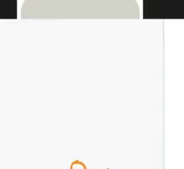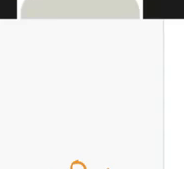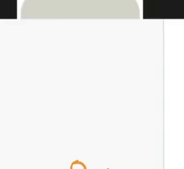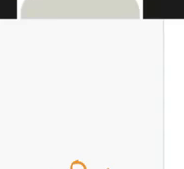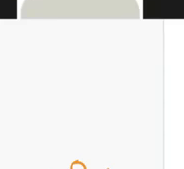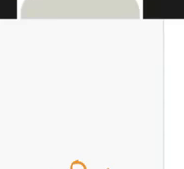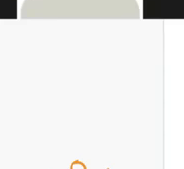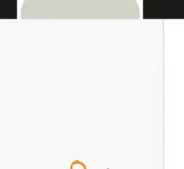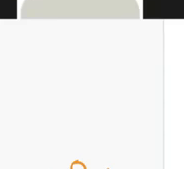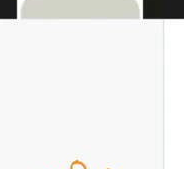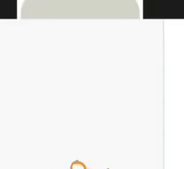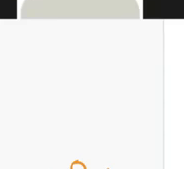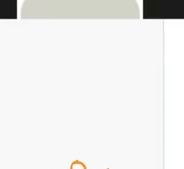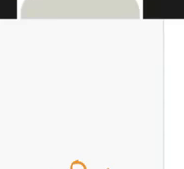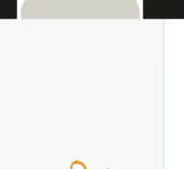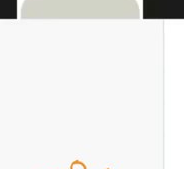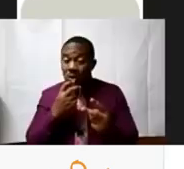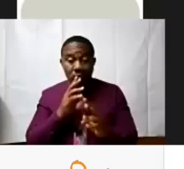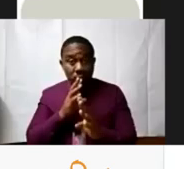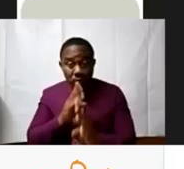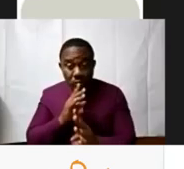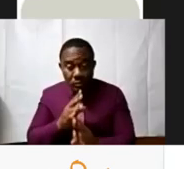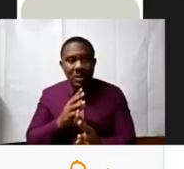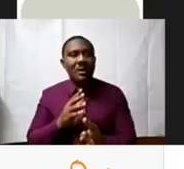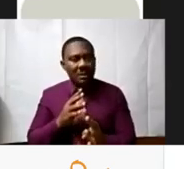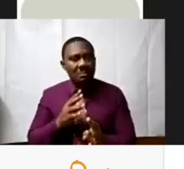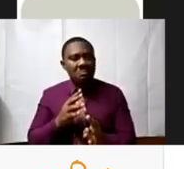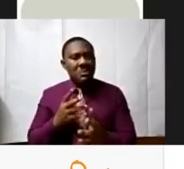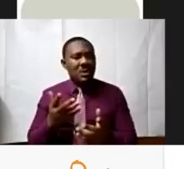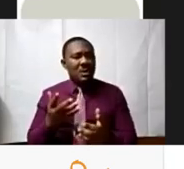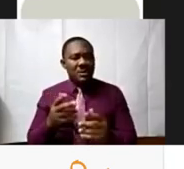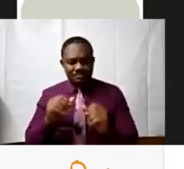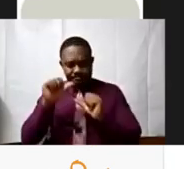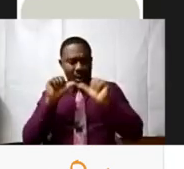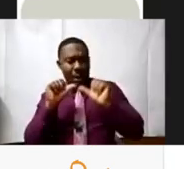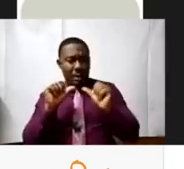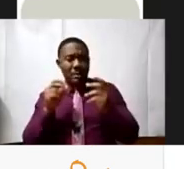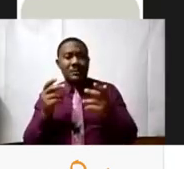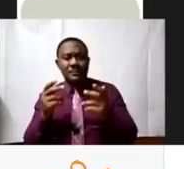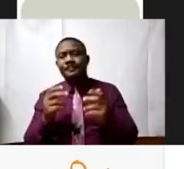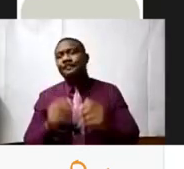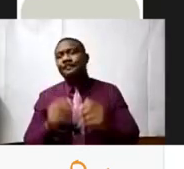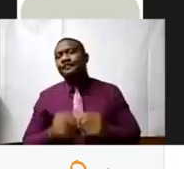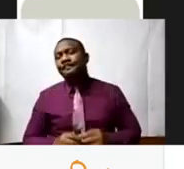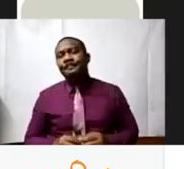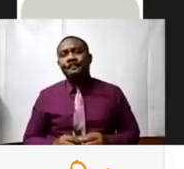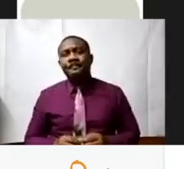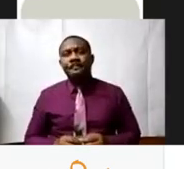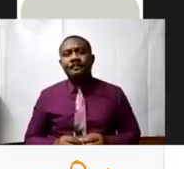functioning well. And if after the assessment, they will assign them